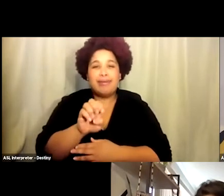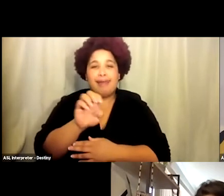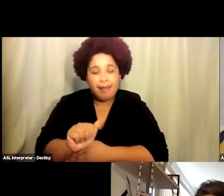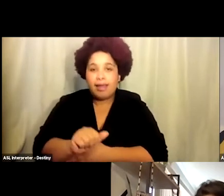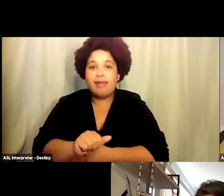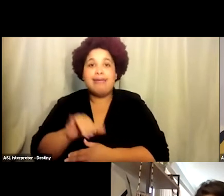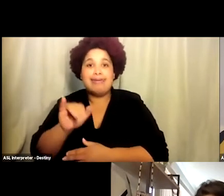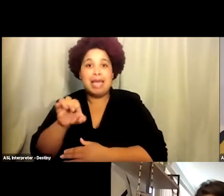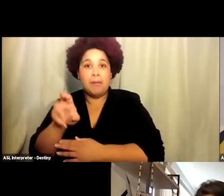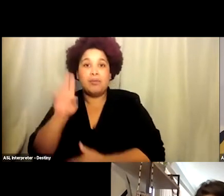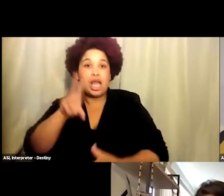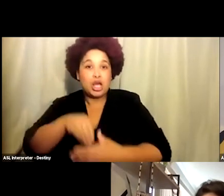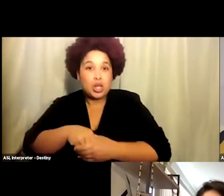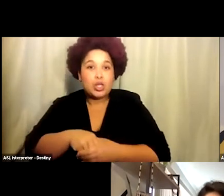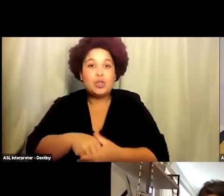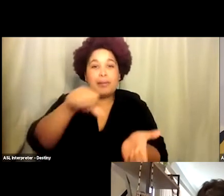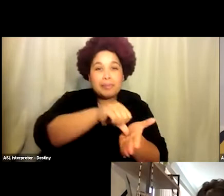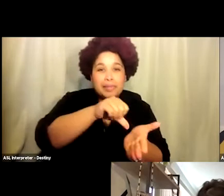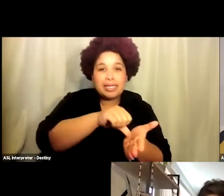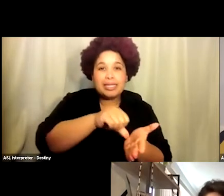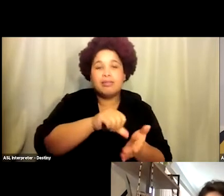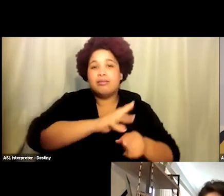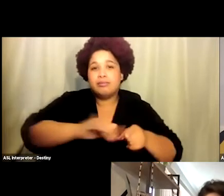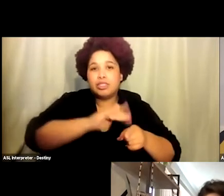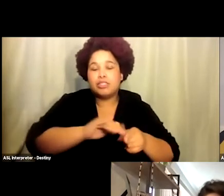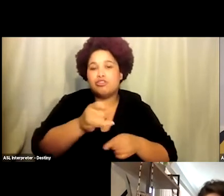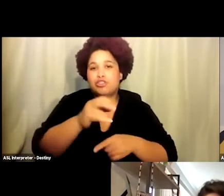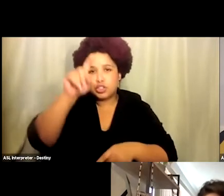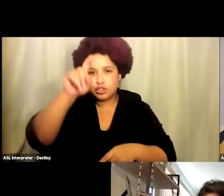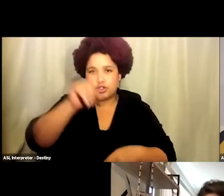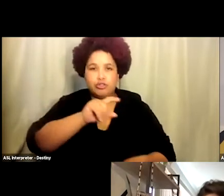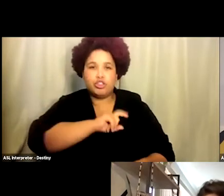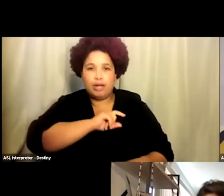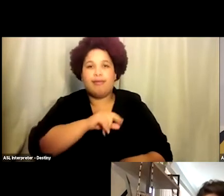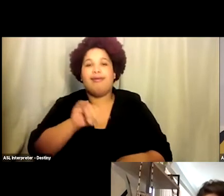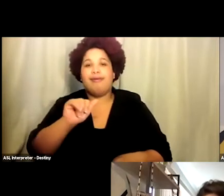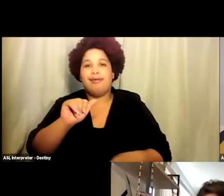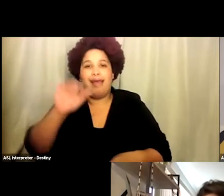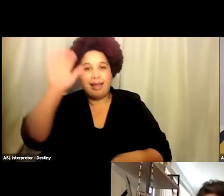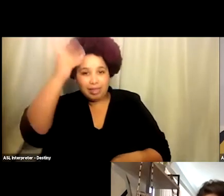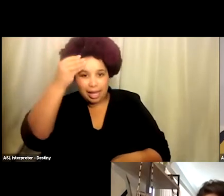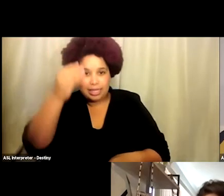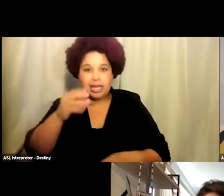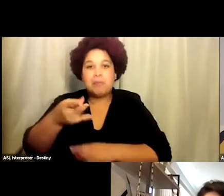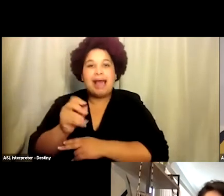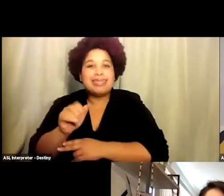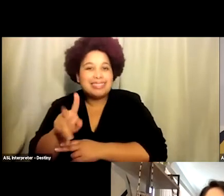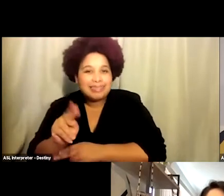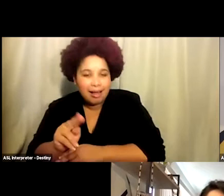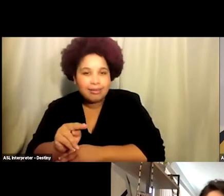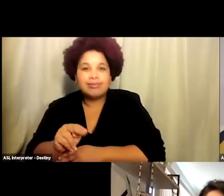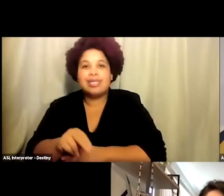we also include Armenia, Turkey, and Afghanistan. And when it's MENASA, we include the South Asian countries of Bangladesh, Pakistan, India, and Sri